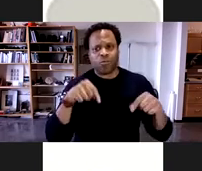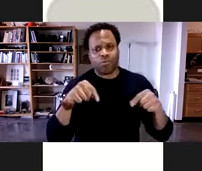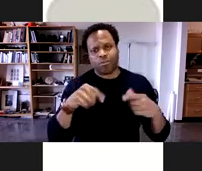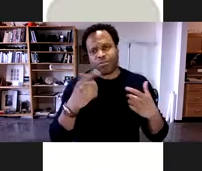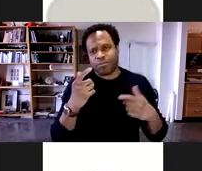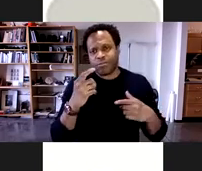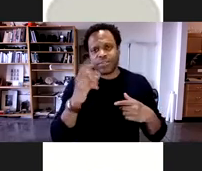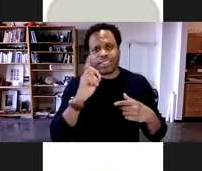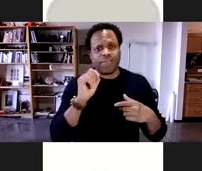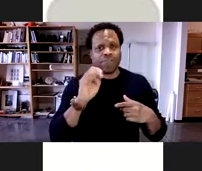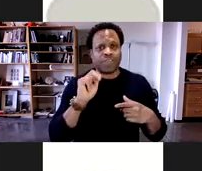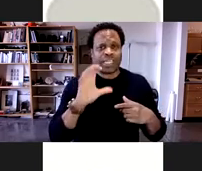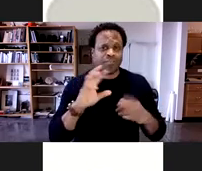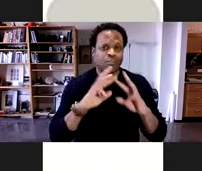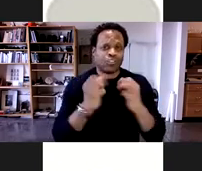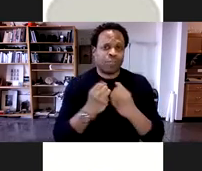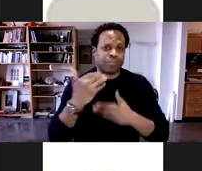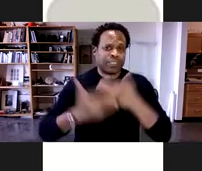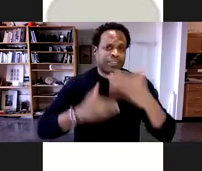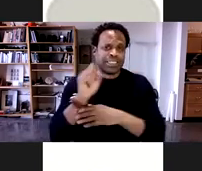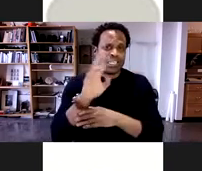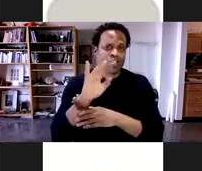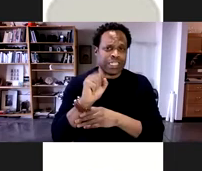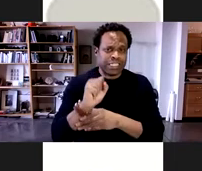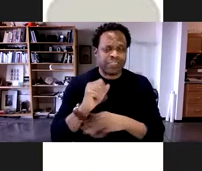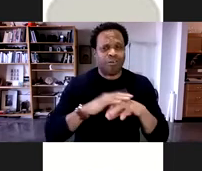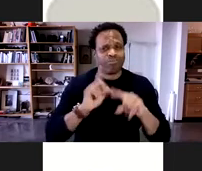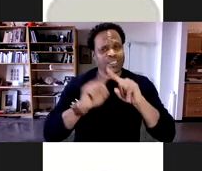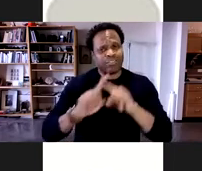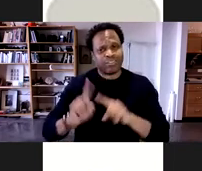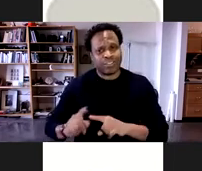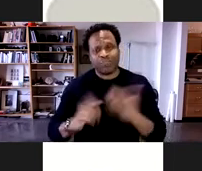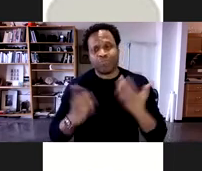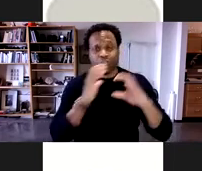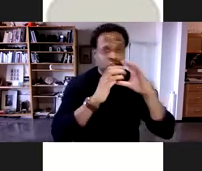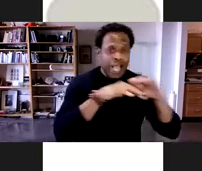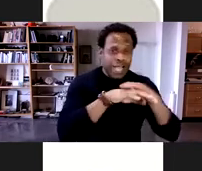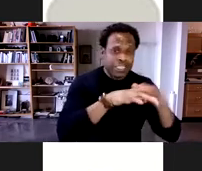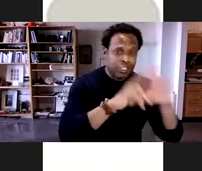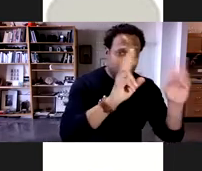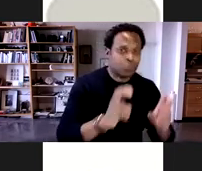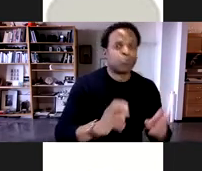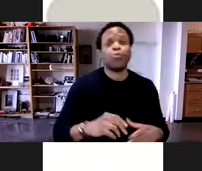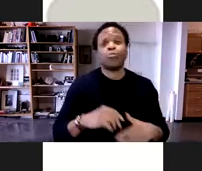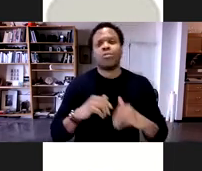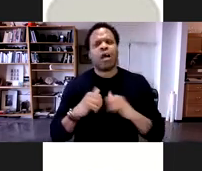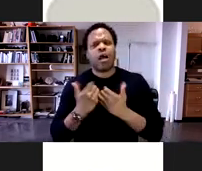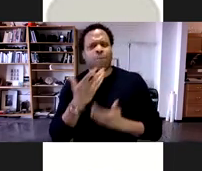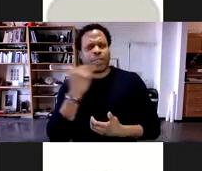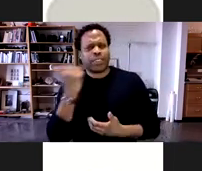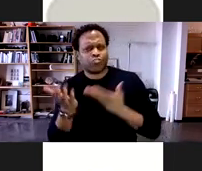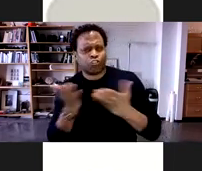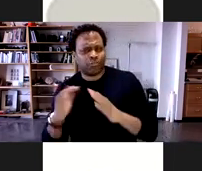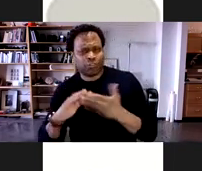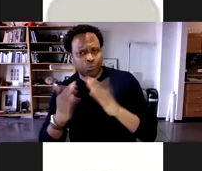weeks. So keep a lookout for Deaf Inc. workshops in the coming future. We'll be posting them on Facebook. We'll